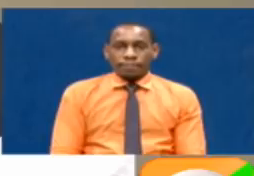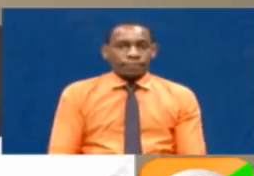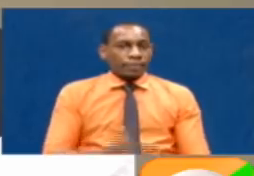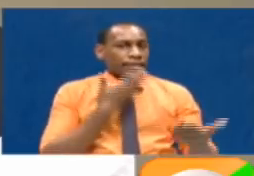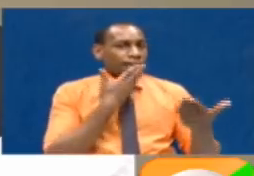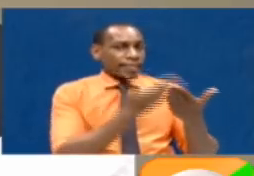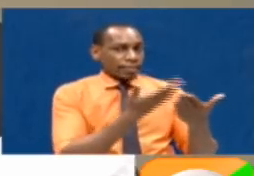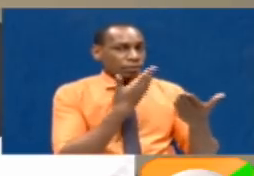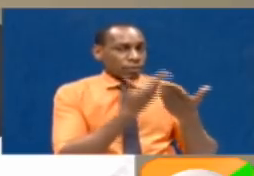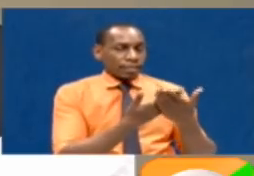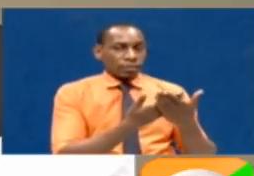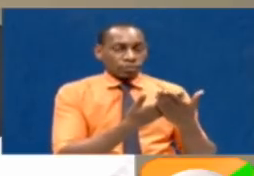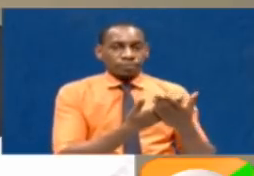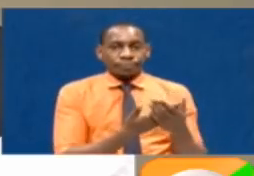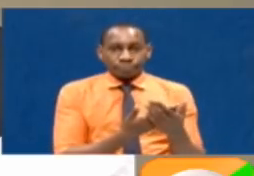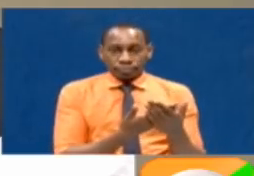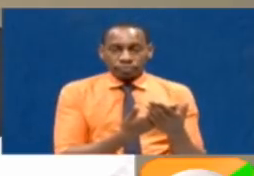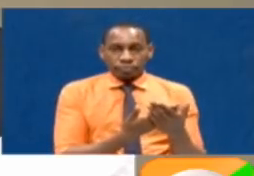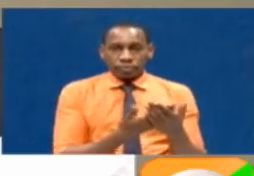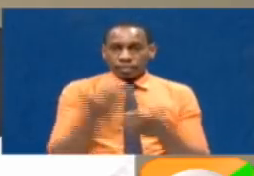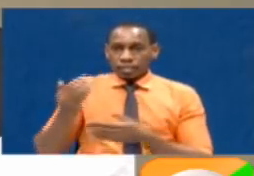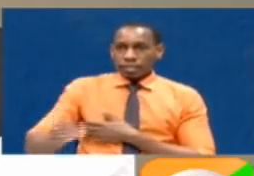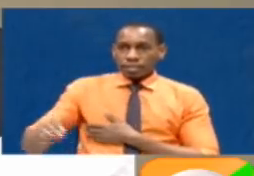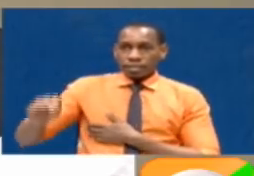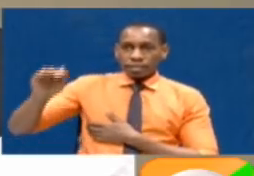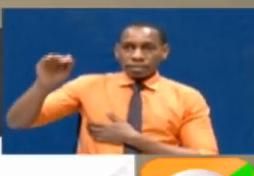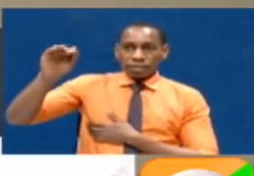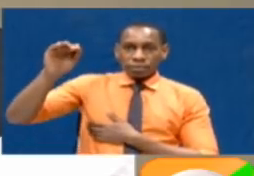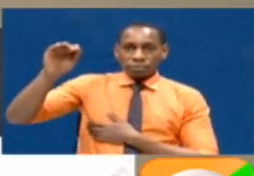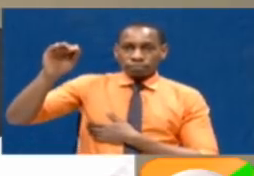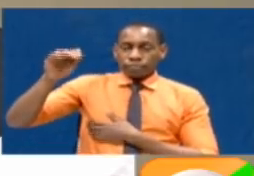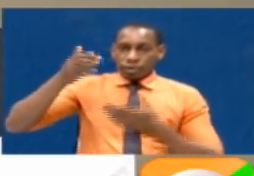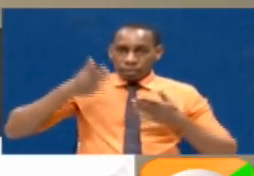Thank you, Victoria. I grew up,